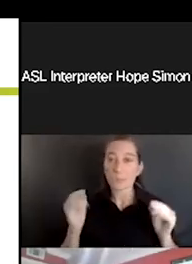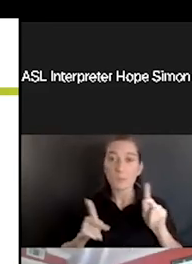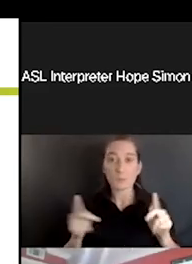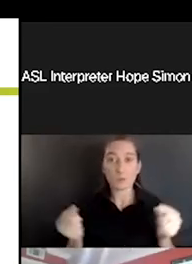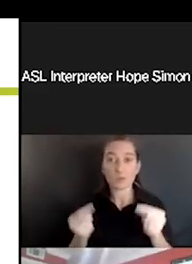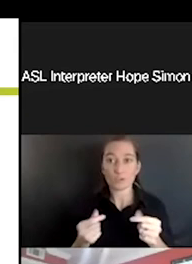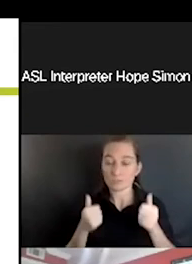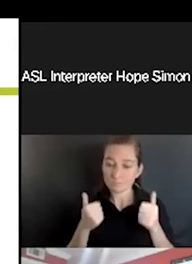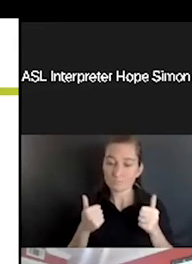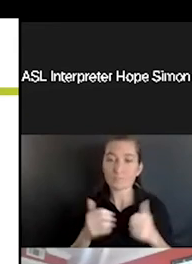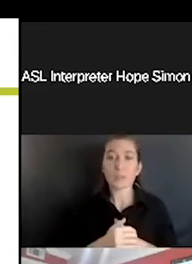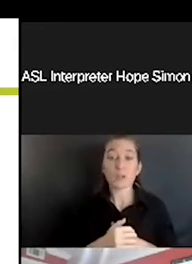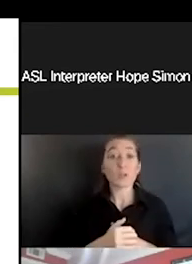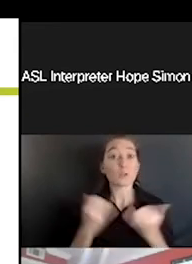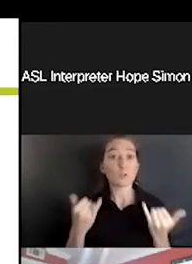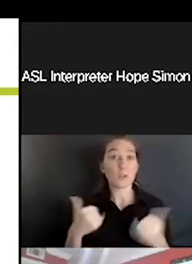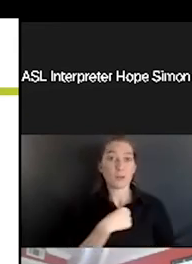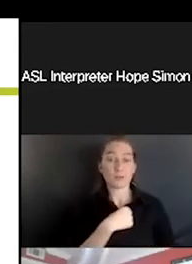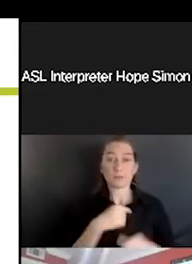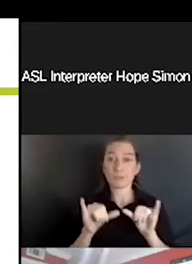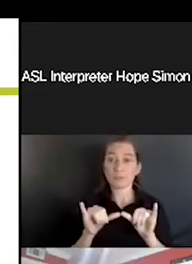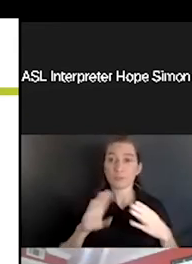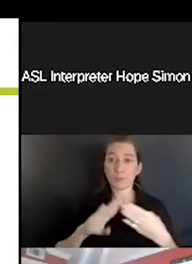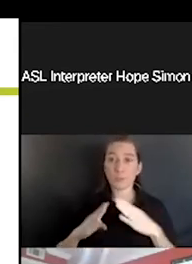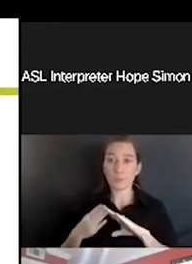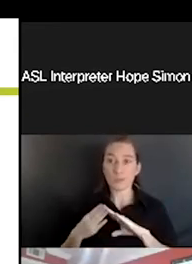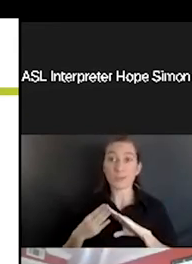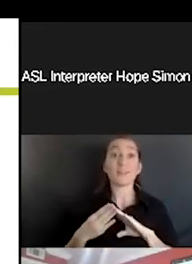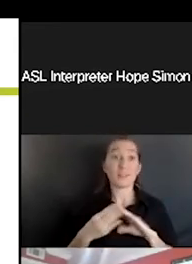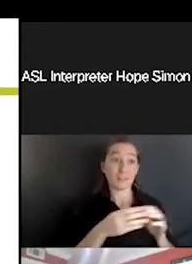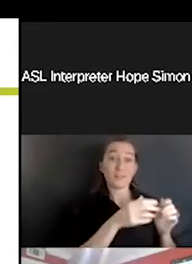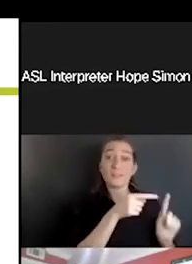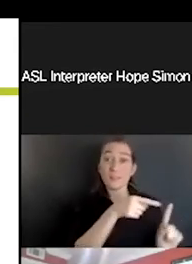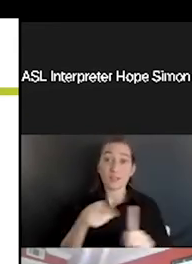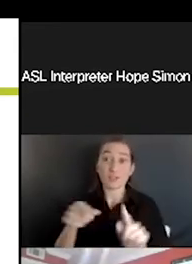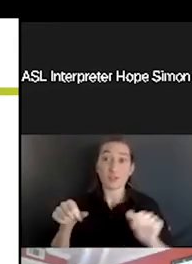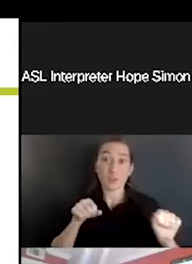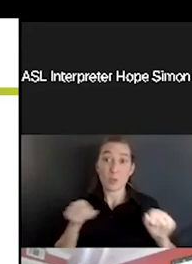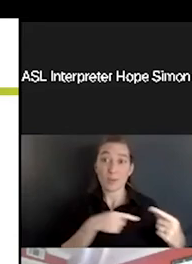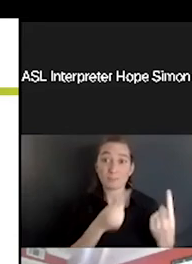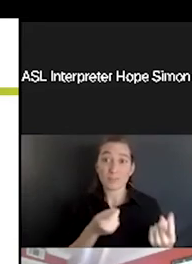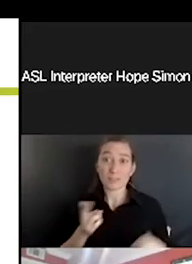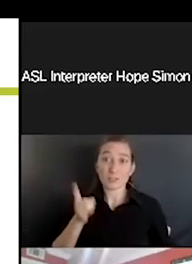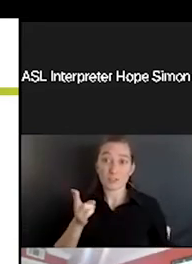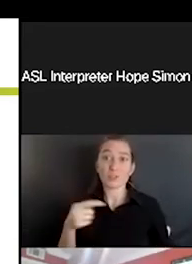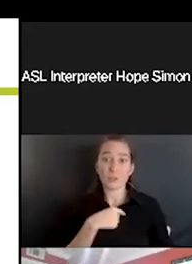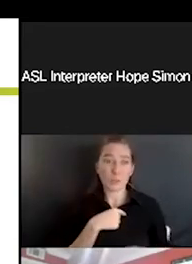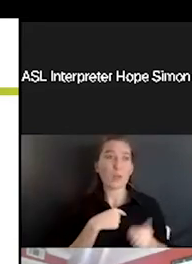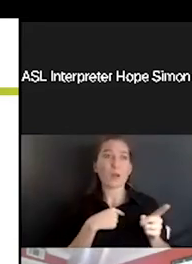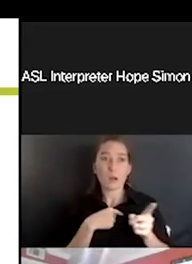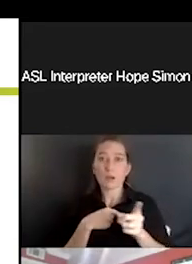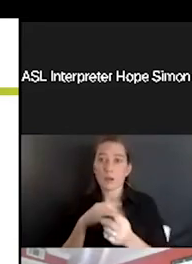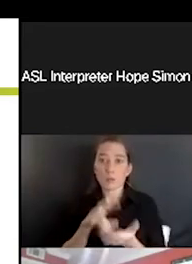engineering community have done is that after every earthquake, we learn something. And we like to write things down, and we like to put